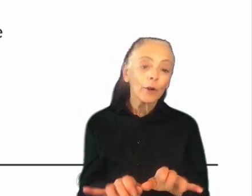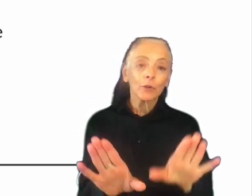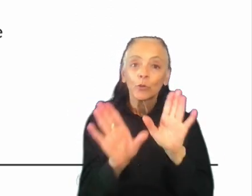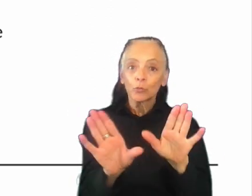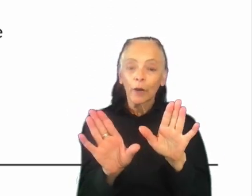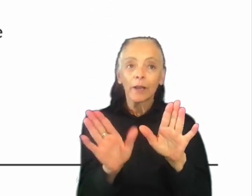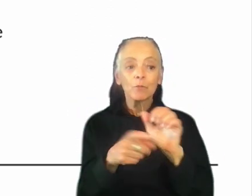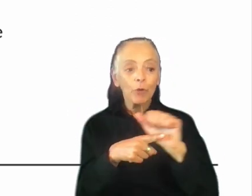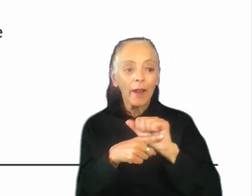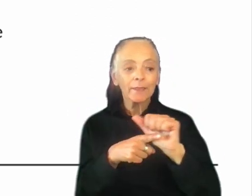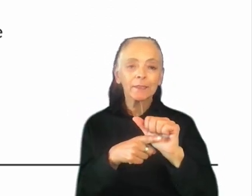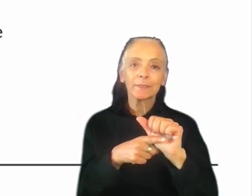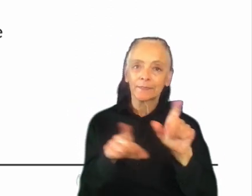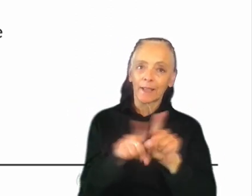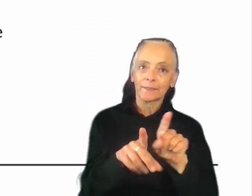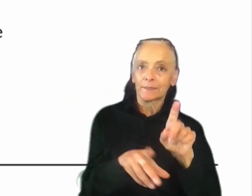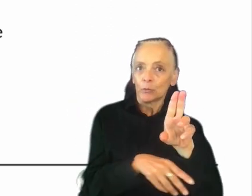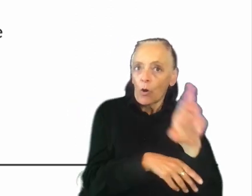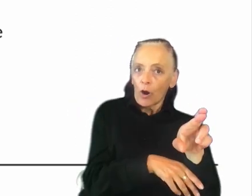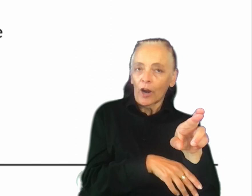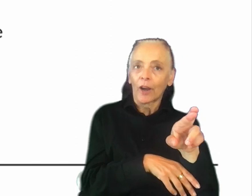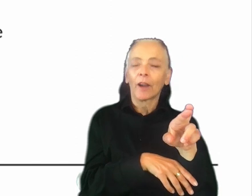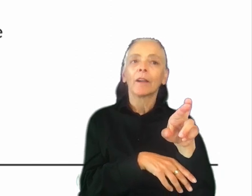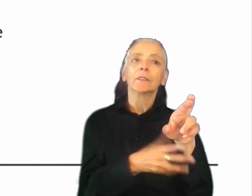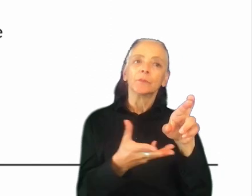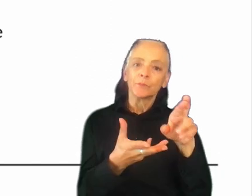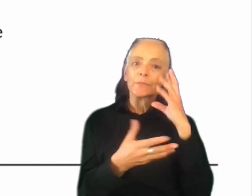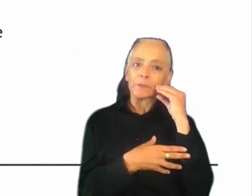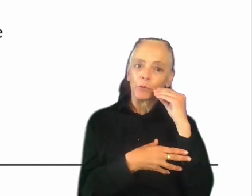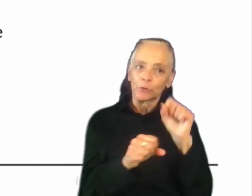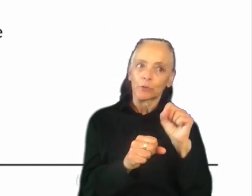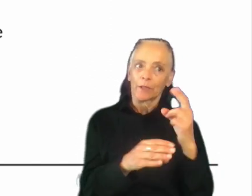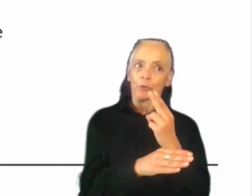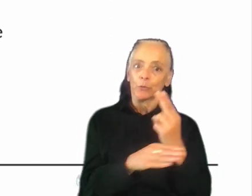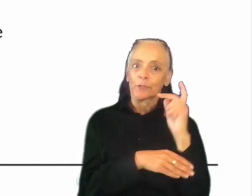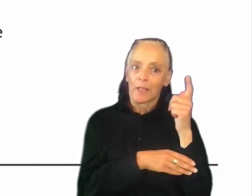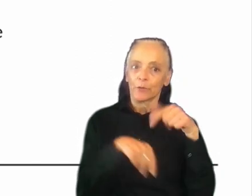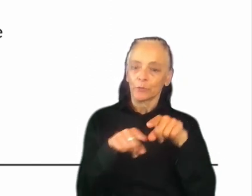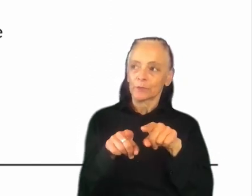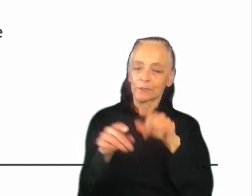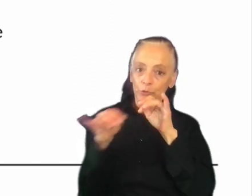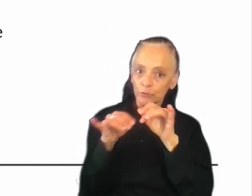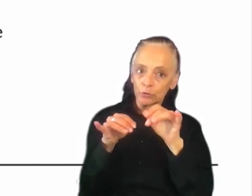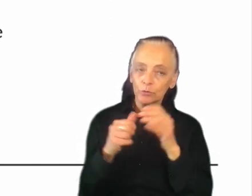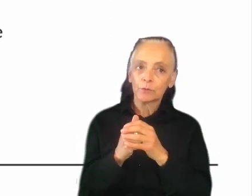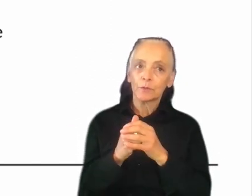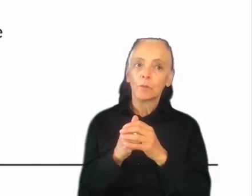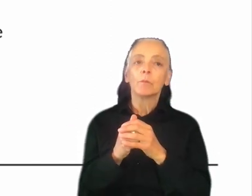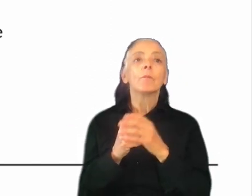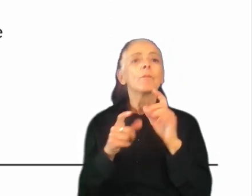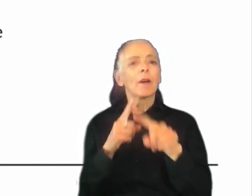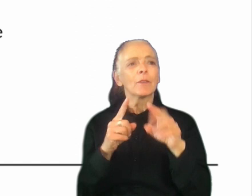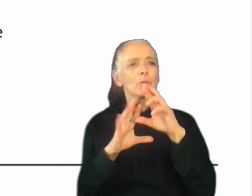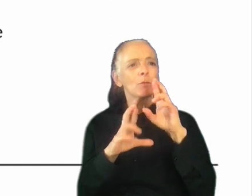being a user researcher and the type of thing you would be doing for the job it's experience you can draw upon when you're interviewing but a report isn't